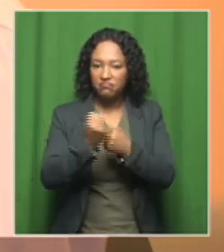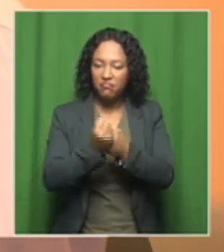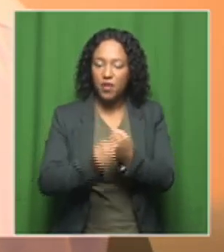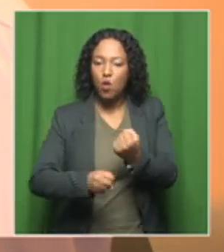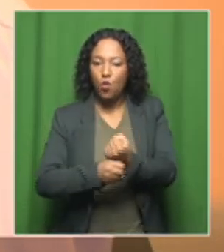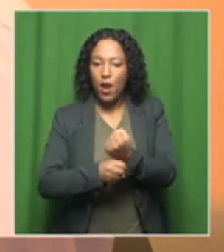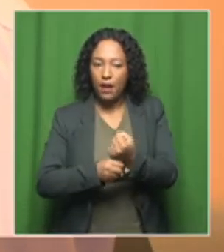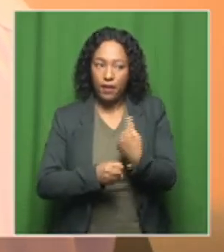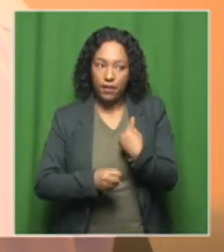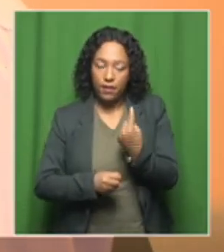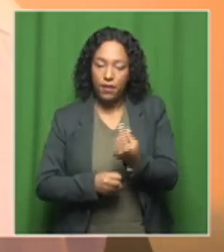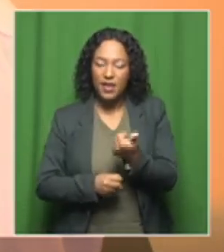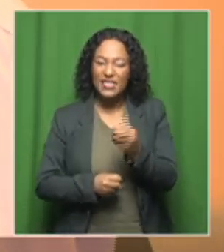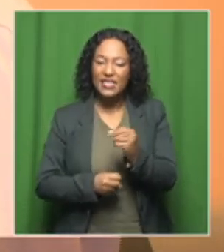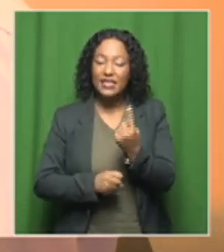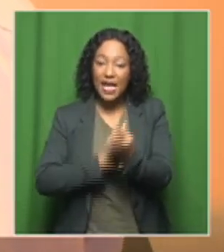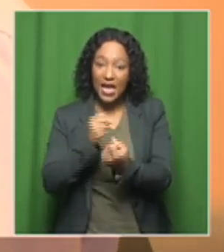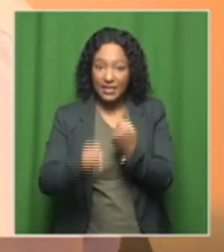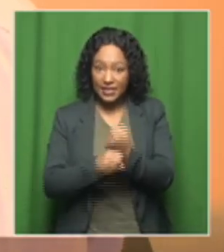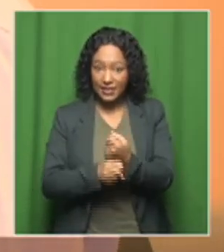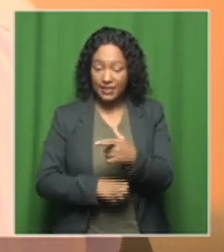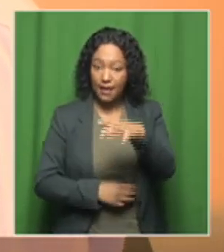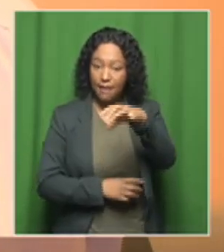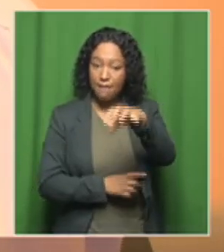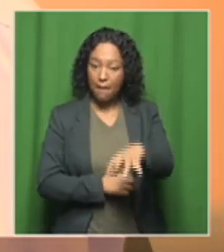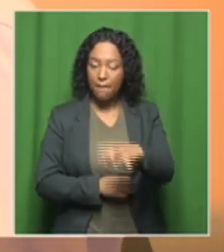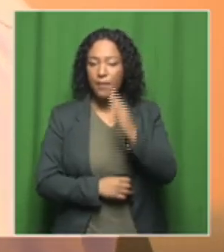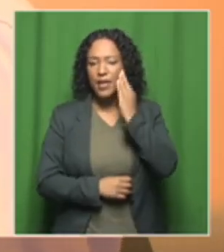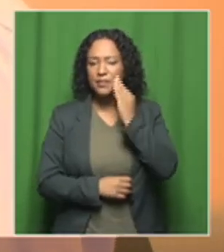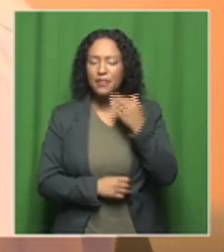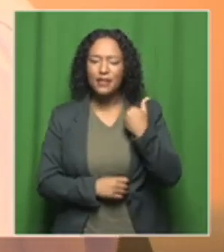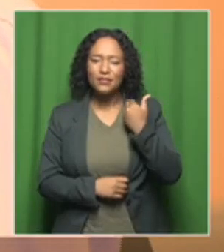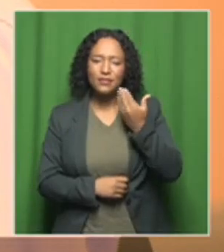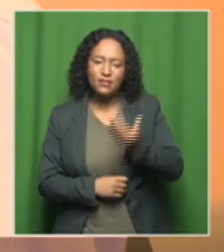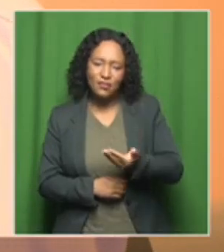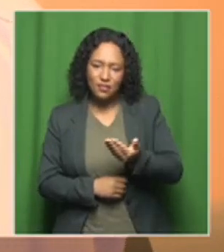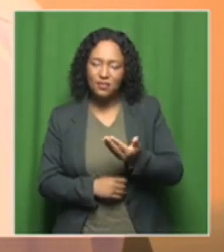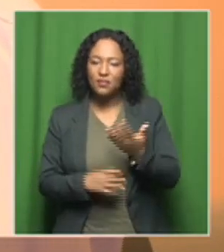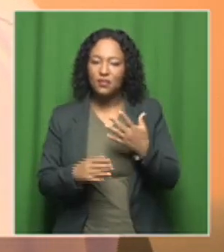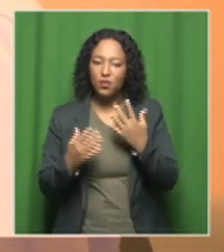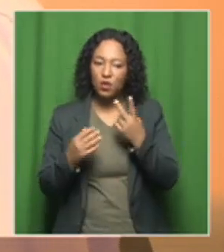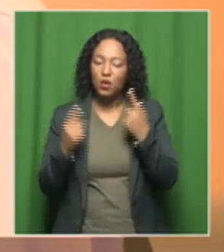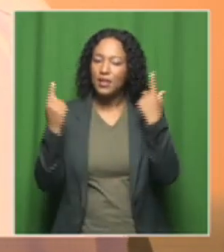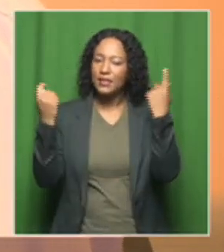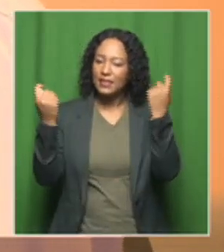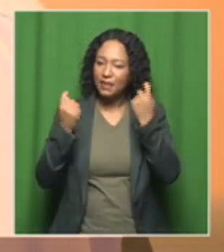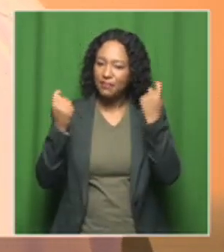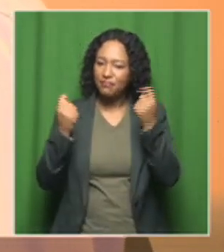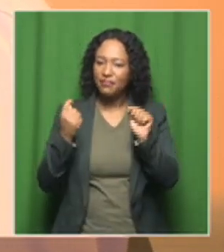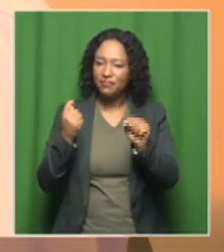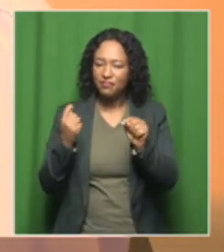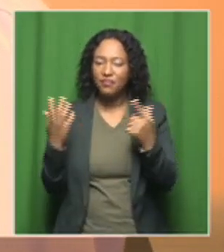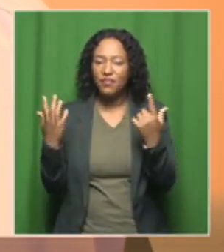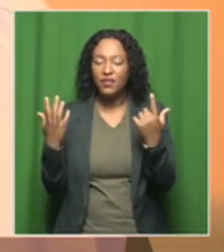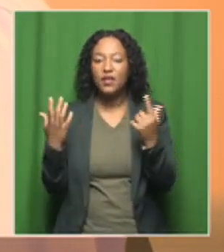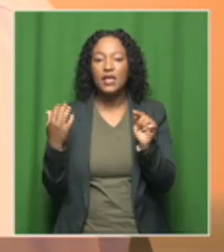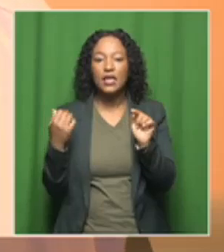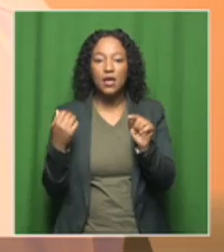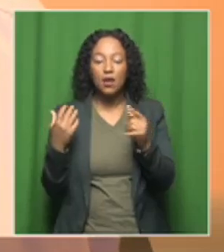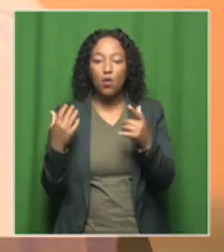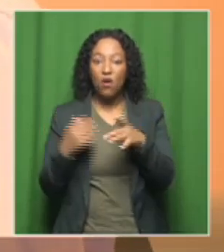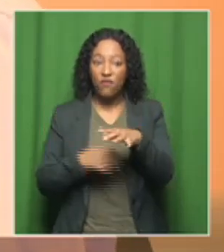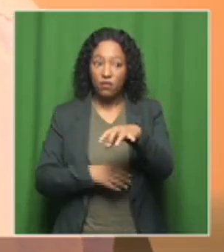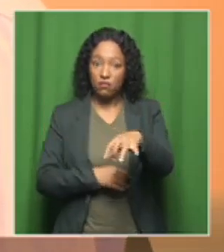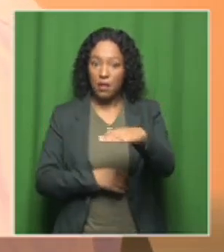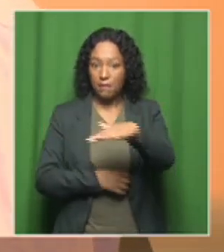years. There have been those challenges that you've experienced as well, but we're looking at a celebration today, looking at this reactor here